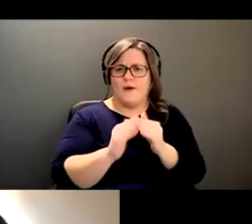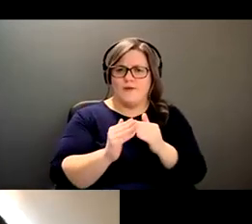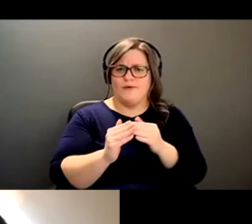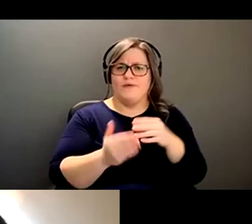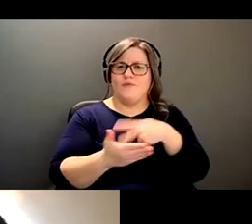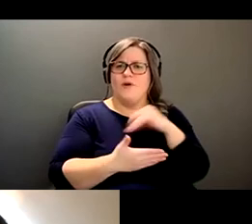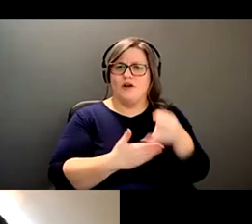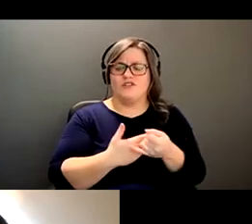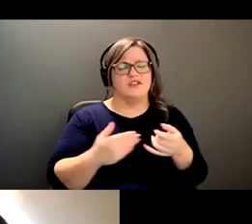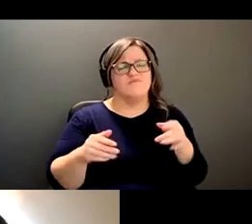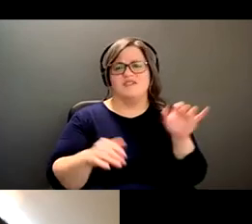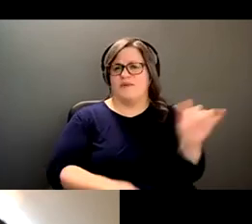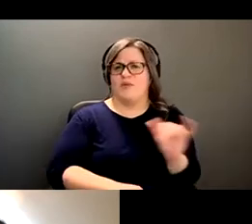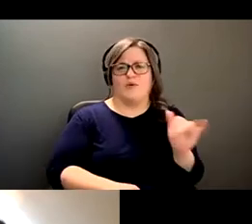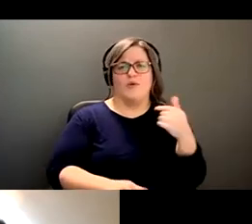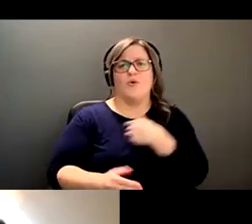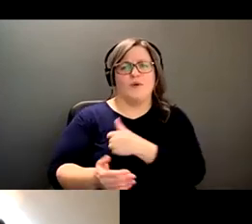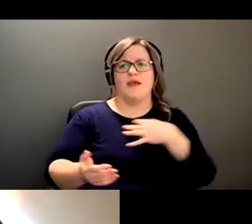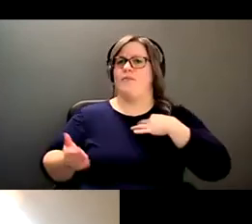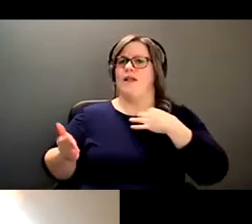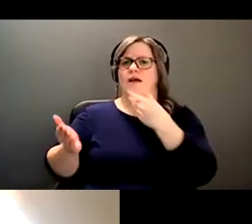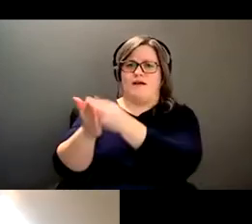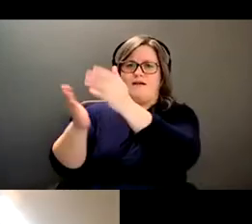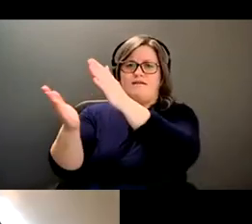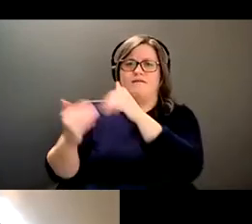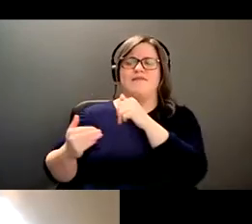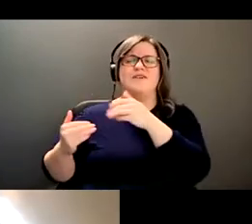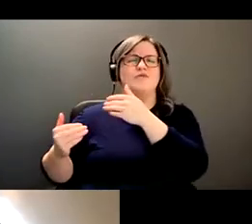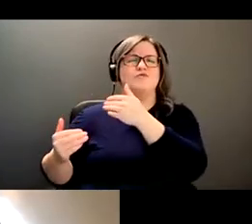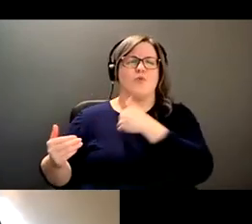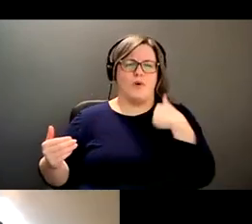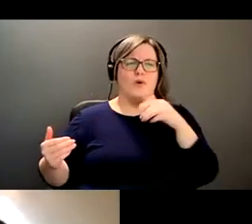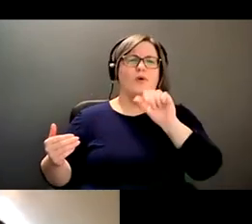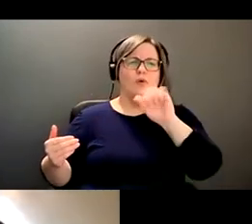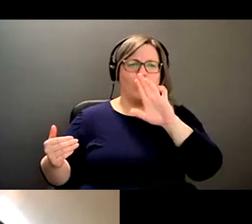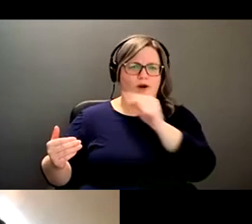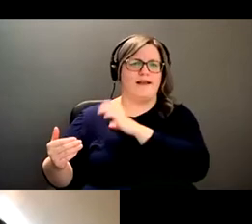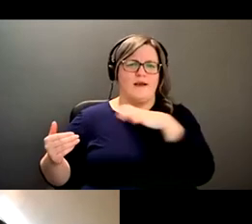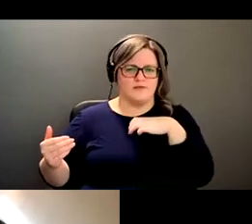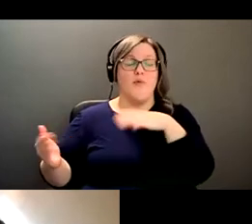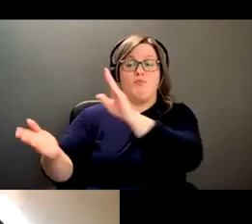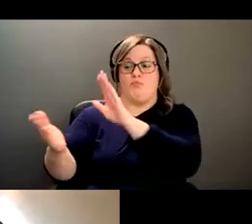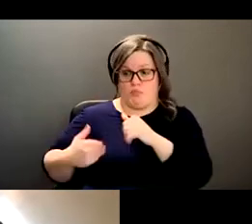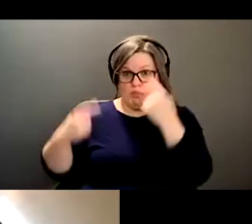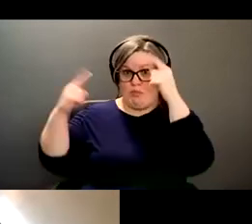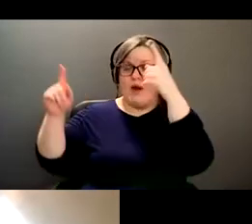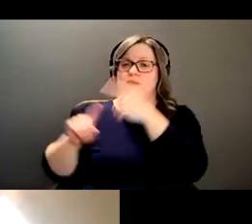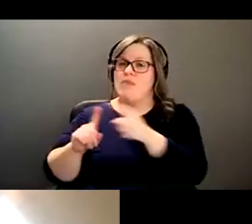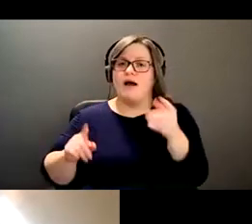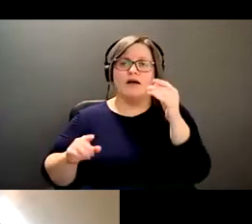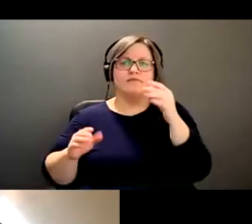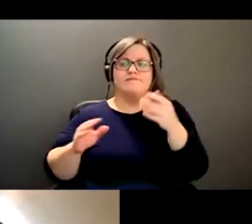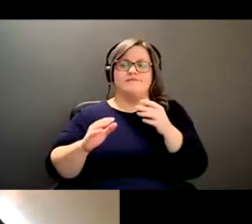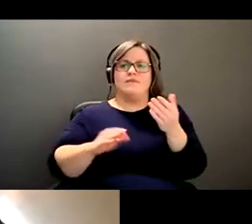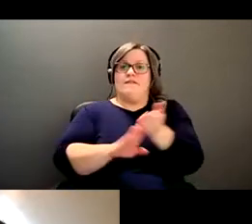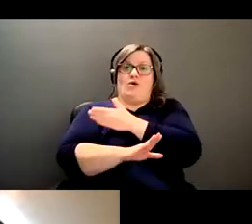funding from the Toronto Arts Council, and we got that. But before that, our ideas were very different.